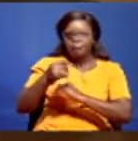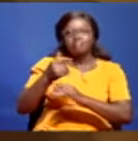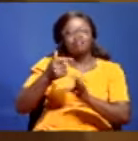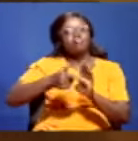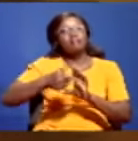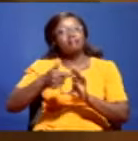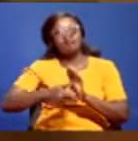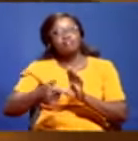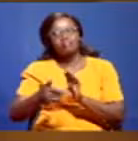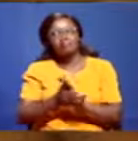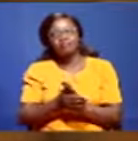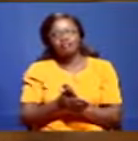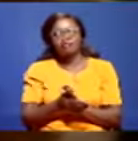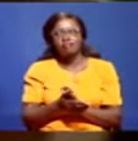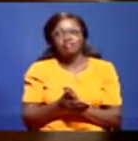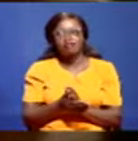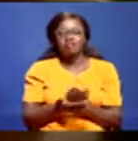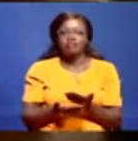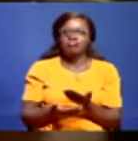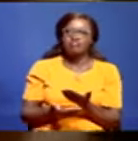and Karen.